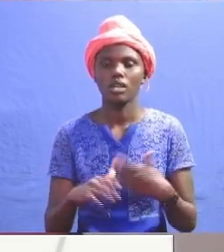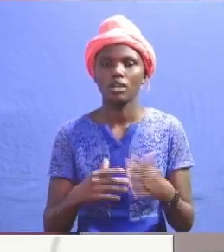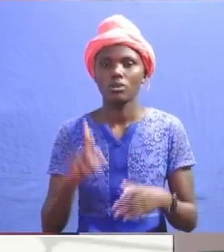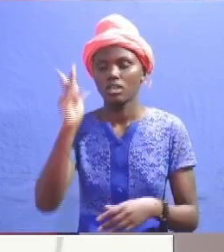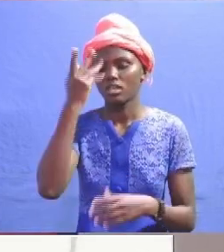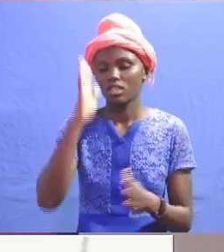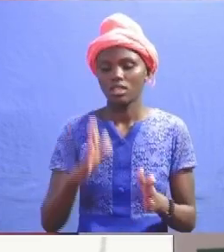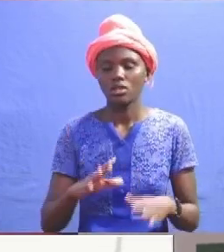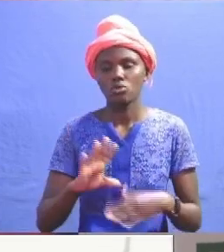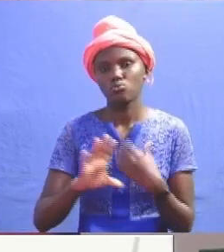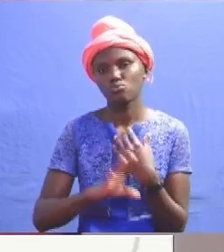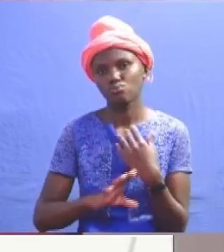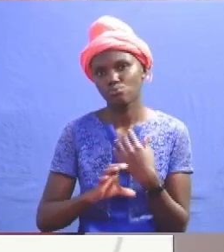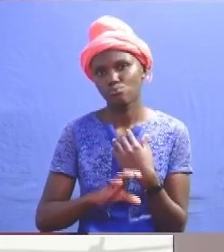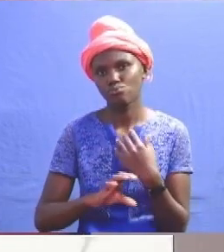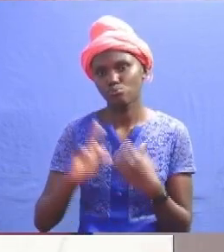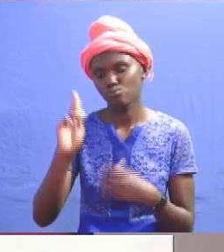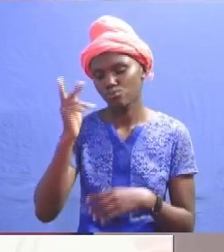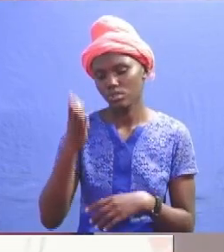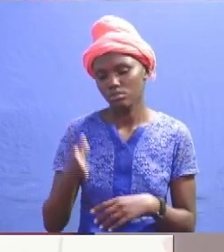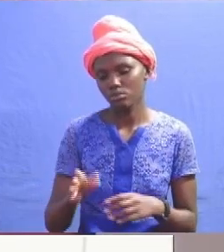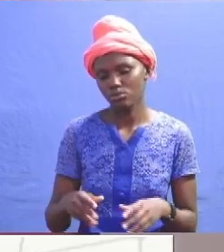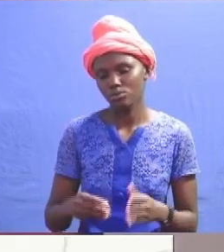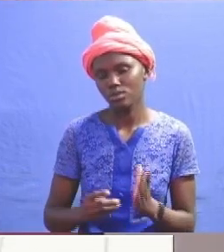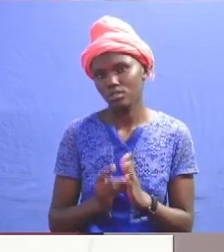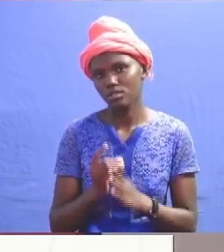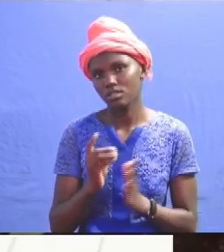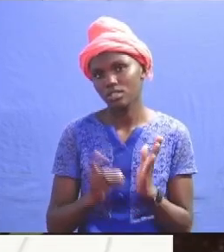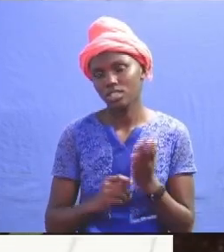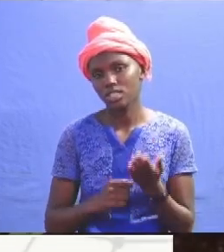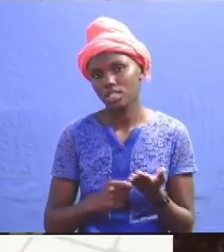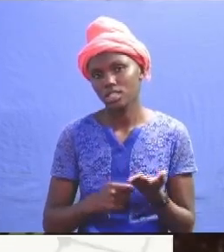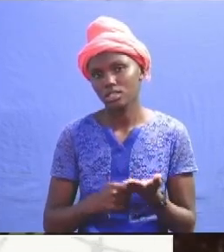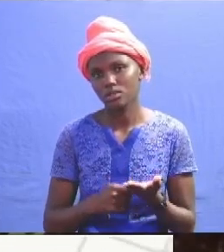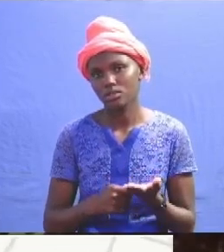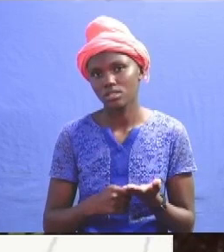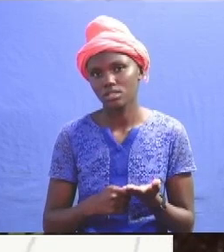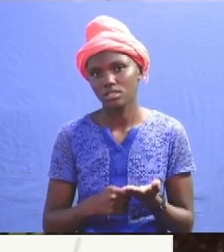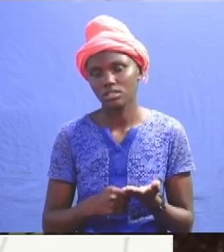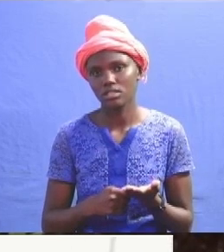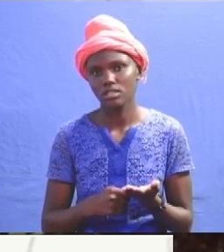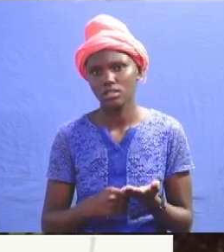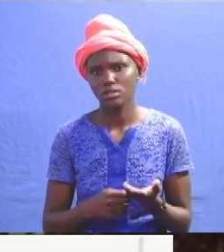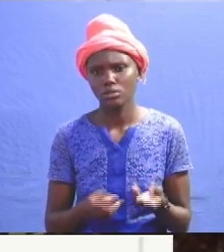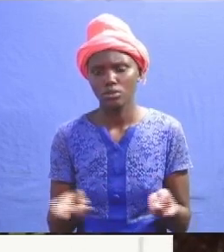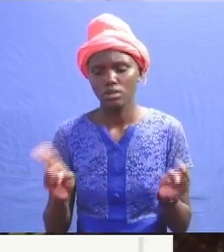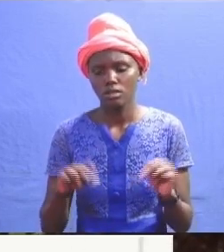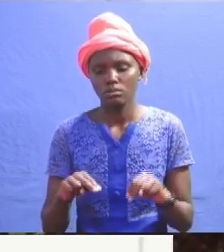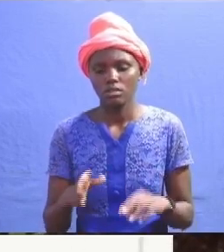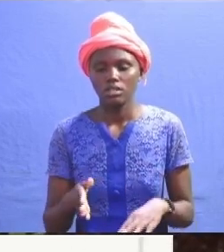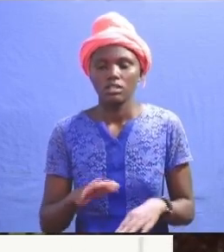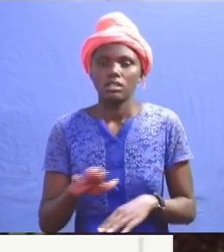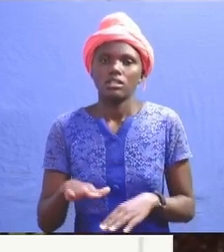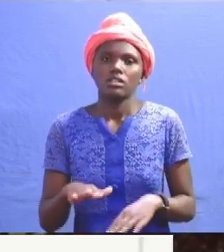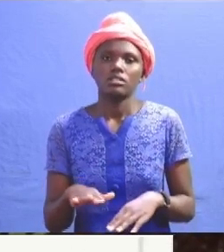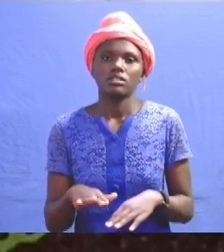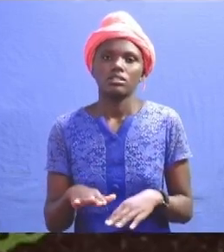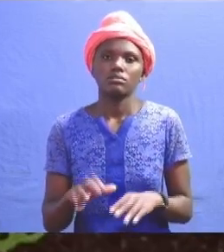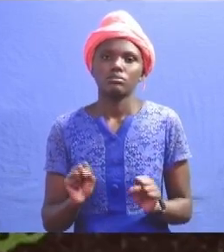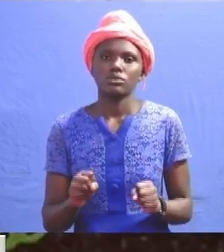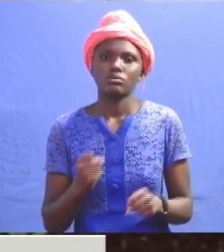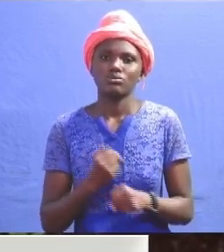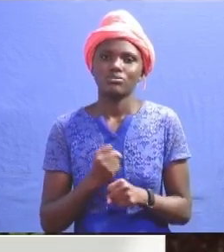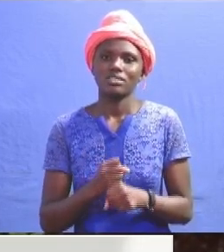the continent in agricultural biotechnology. And can happen actually without doing